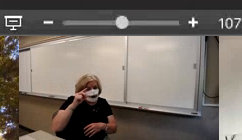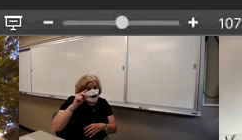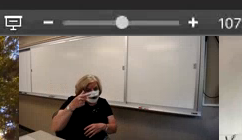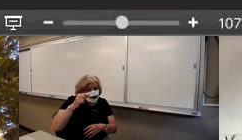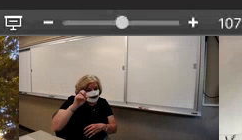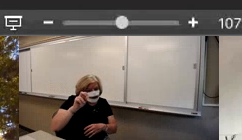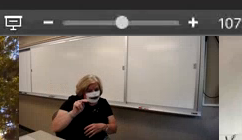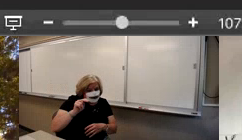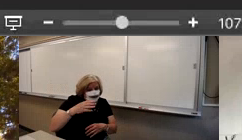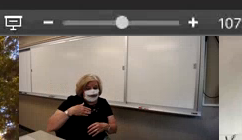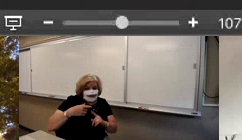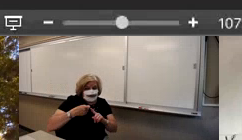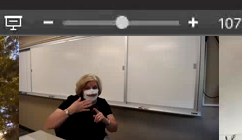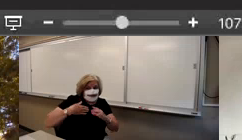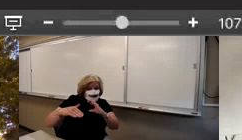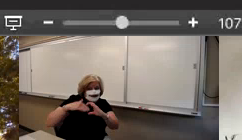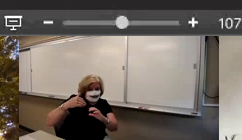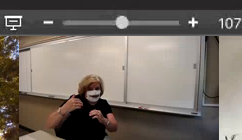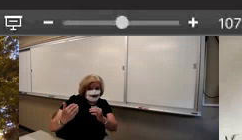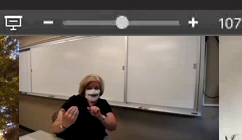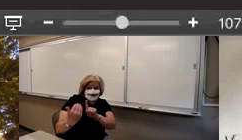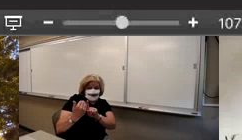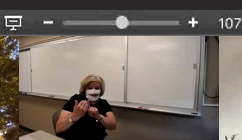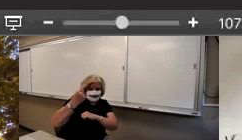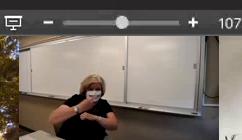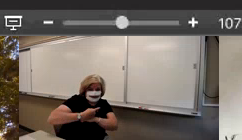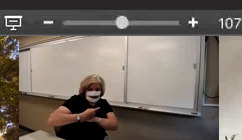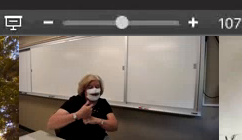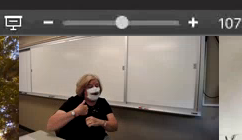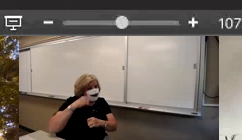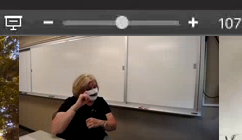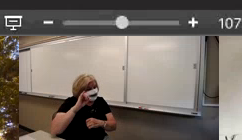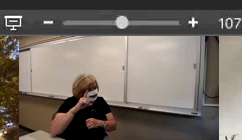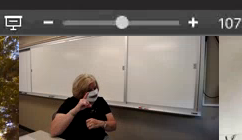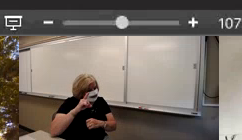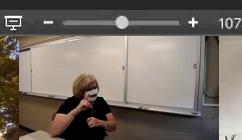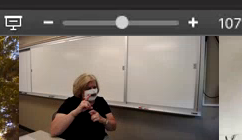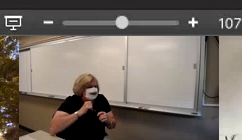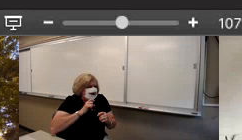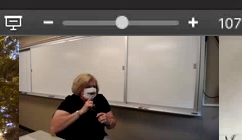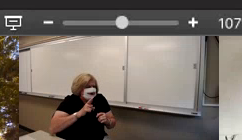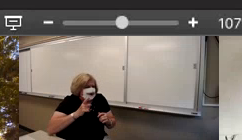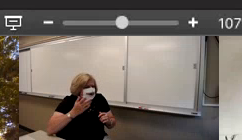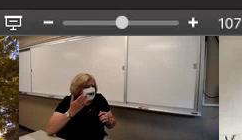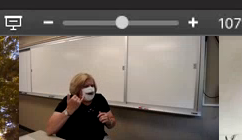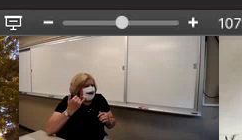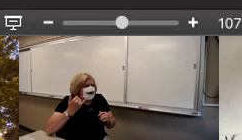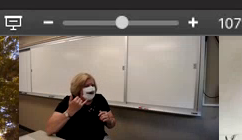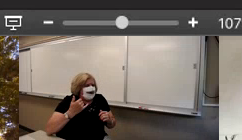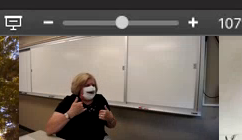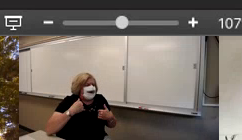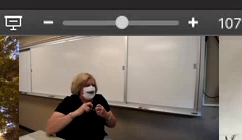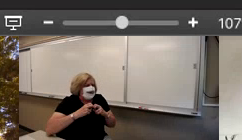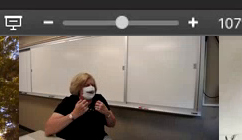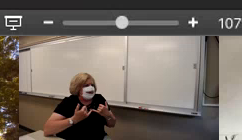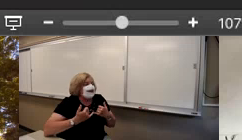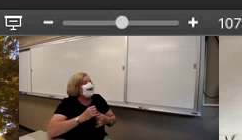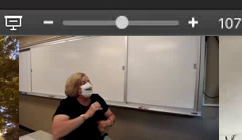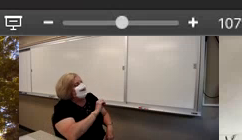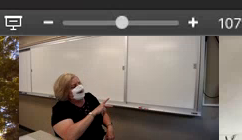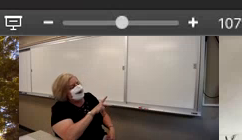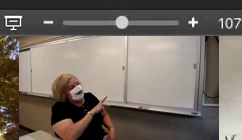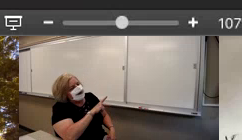email reminder that I got today. Huh? Yeah. I logged in, so I'm not sure what the hitch is. Okay. All